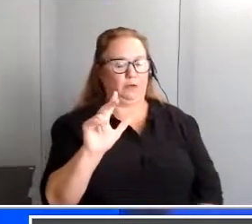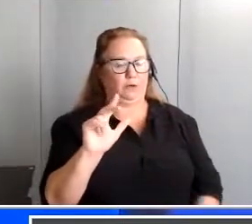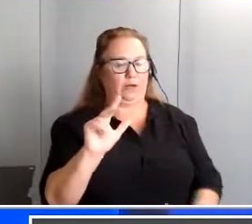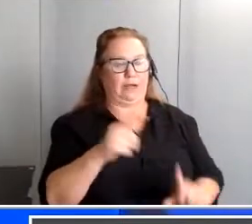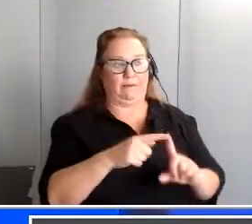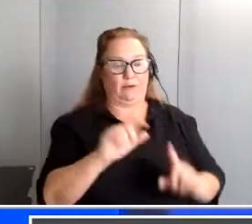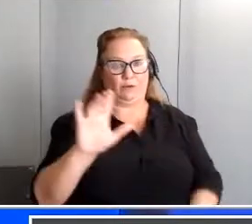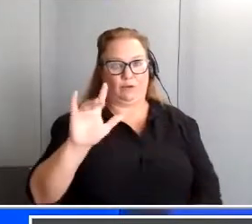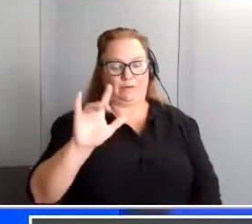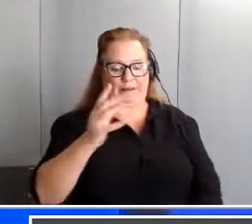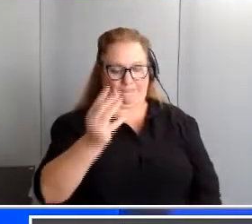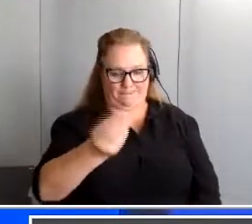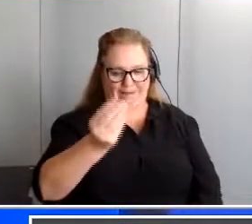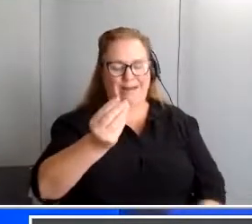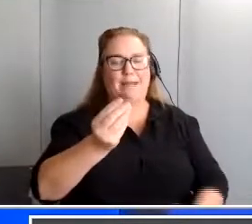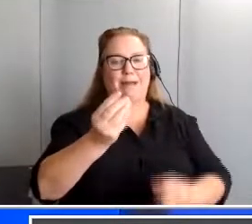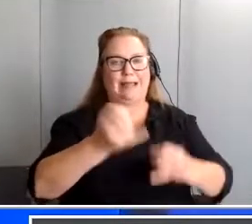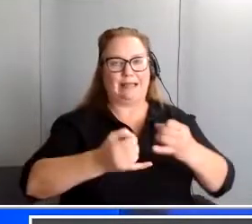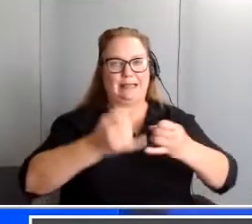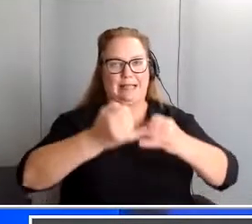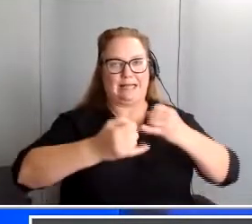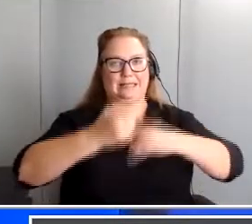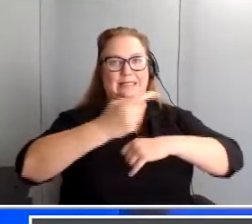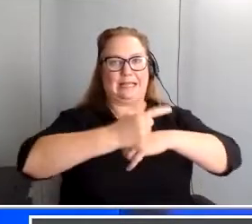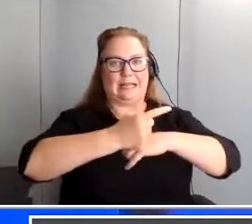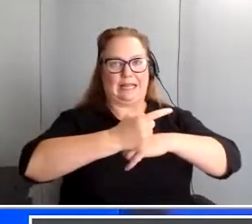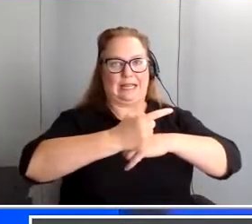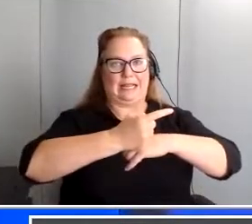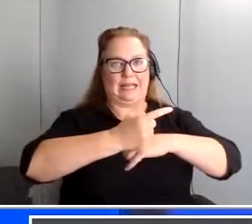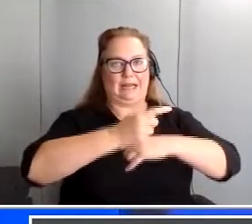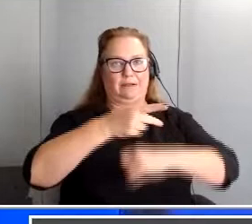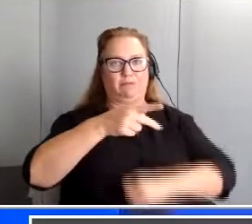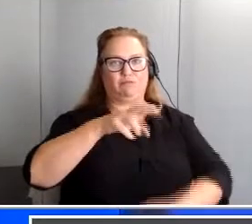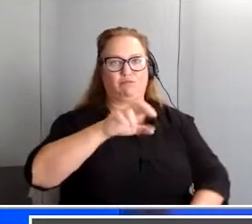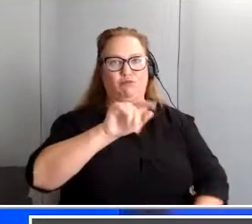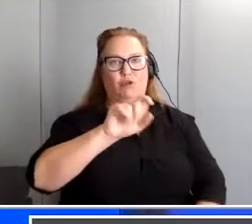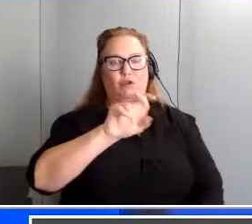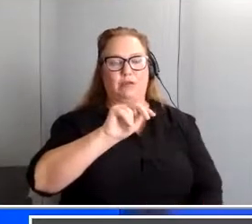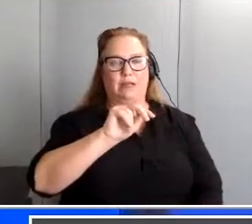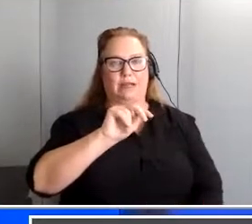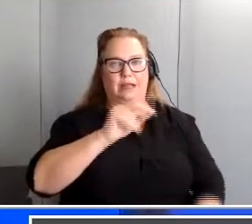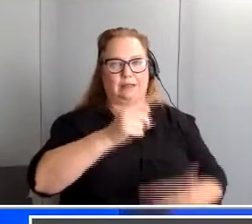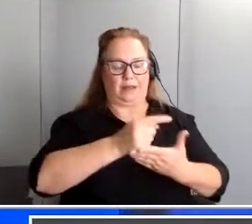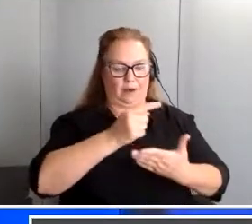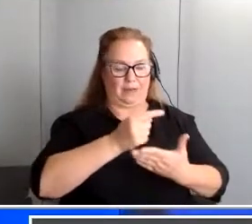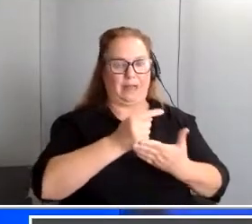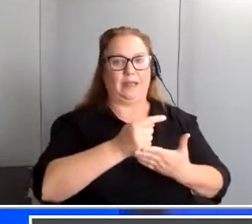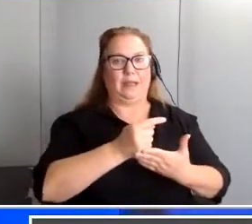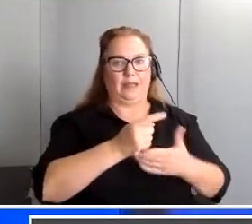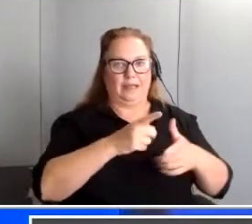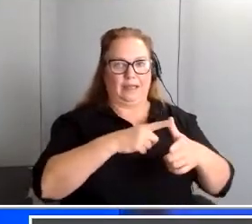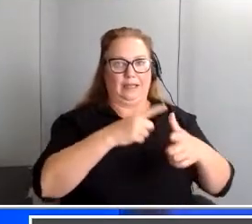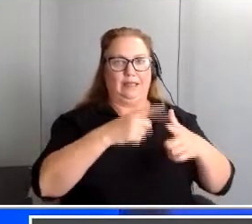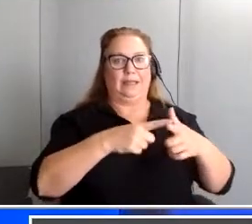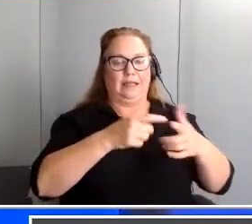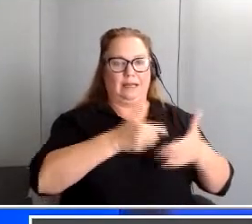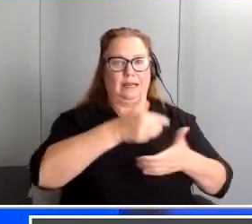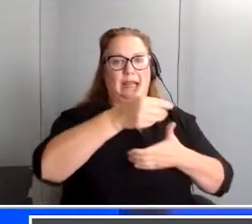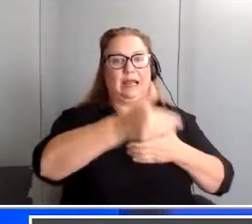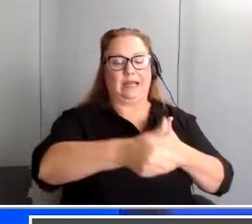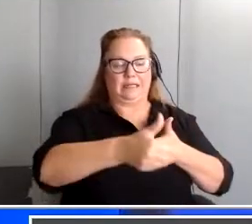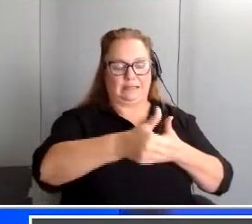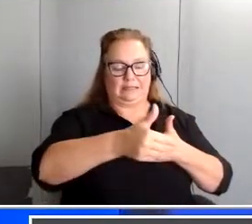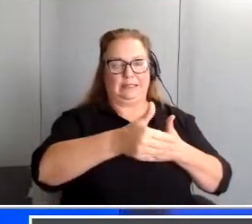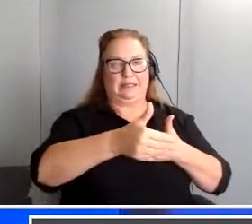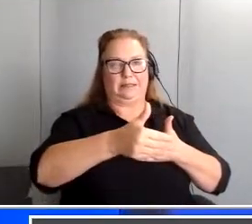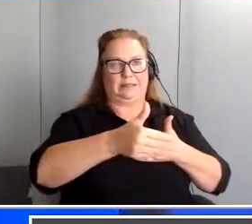Monday will be my last day with the proton therapy, and then we're going to the next phase, which I think is